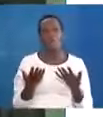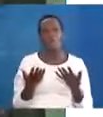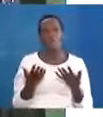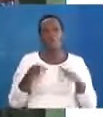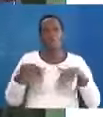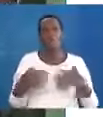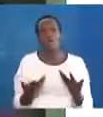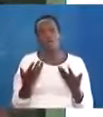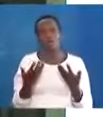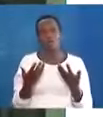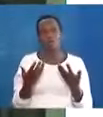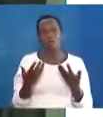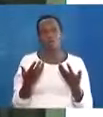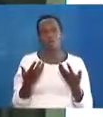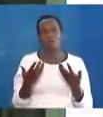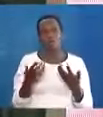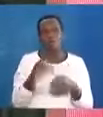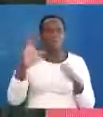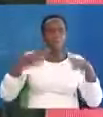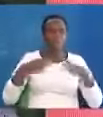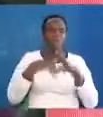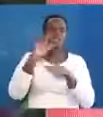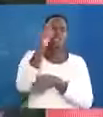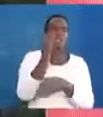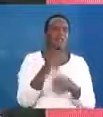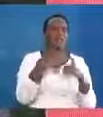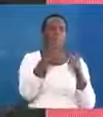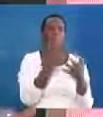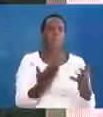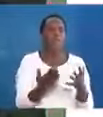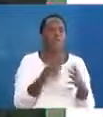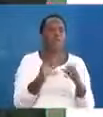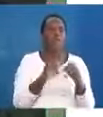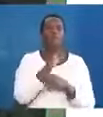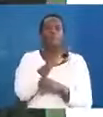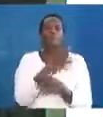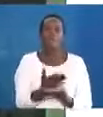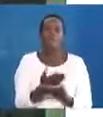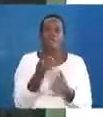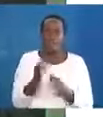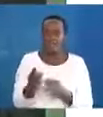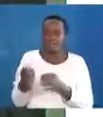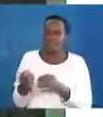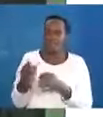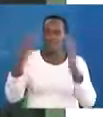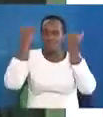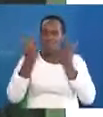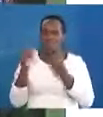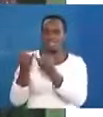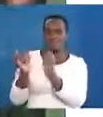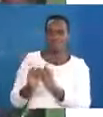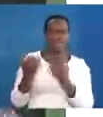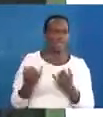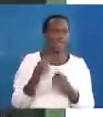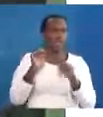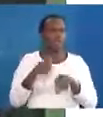Where do wananchi go to appeal or to register their complaints against the judiciary? An